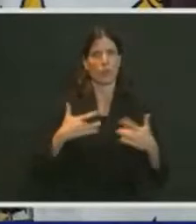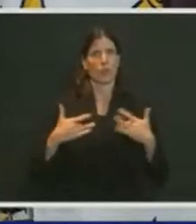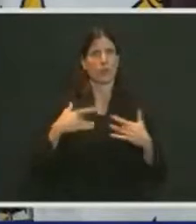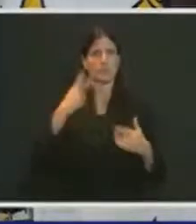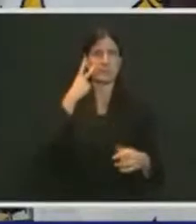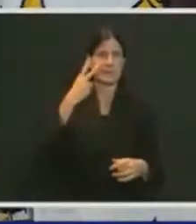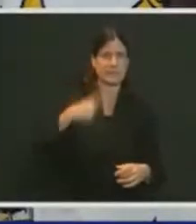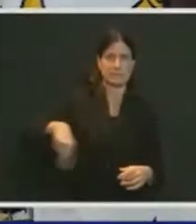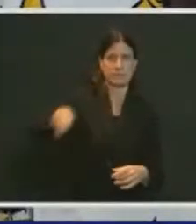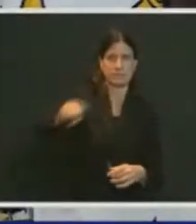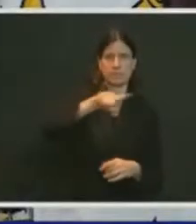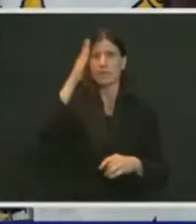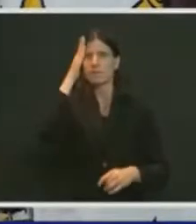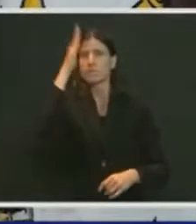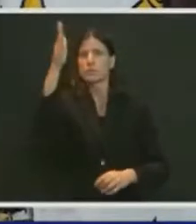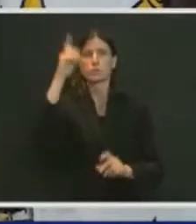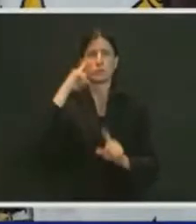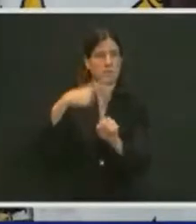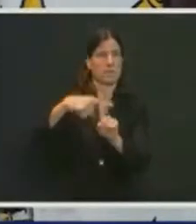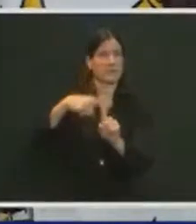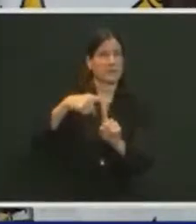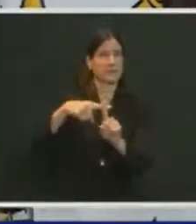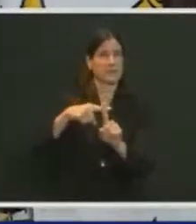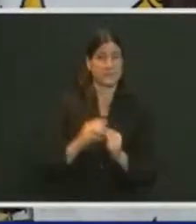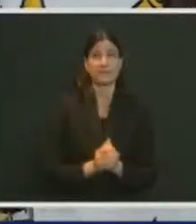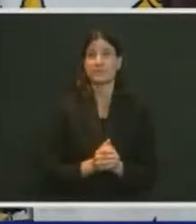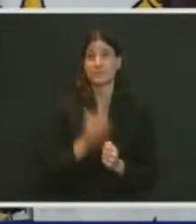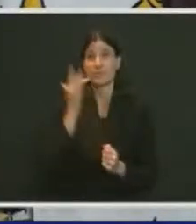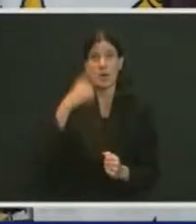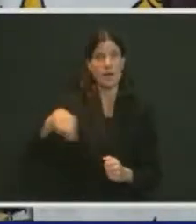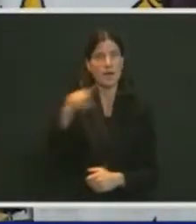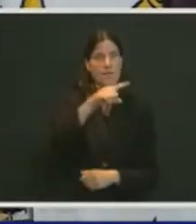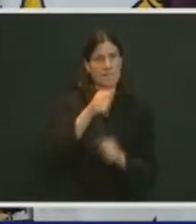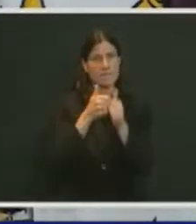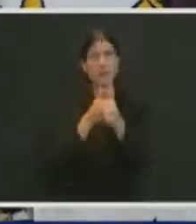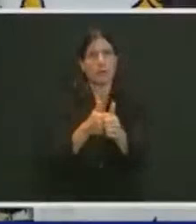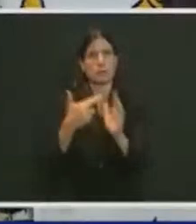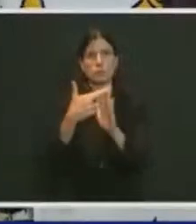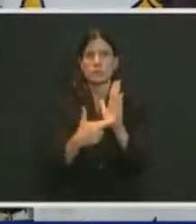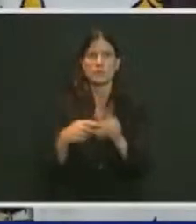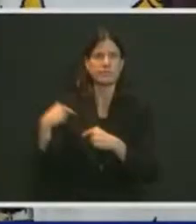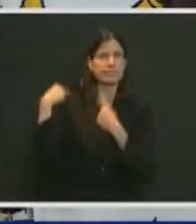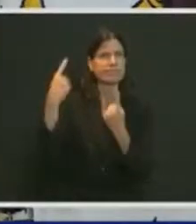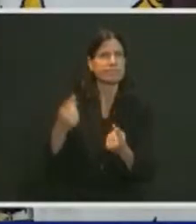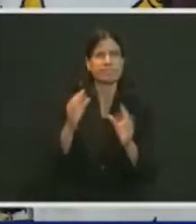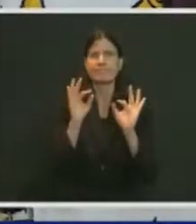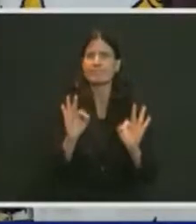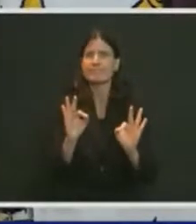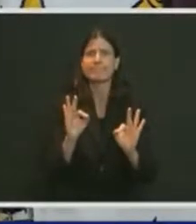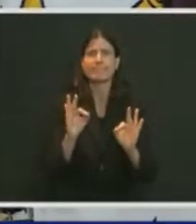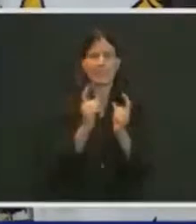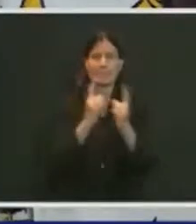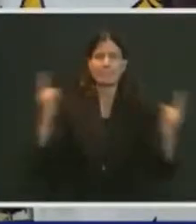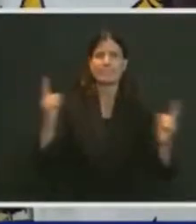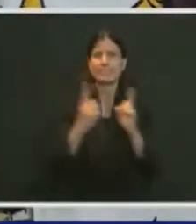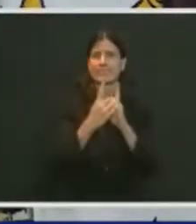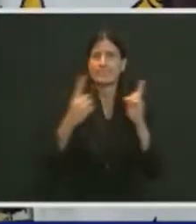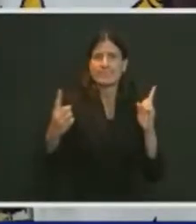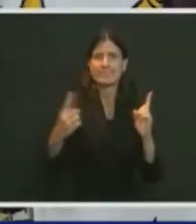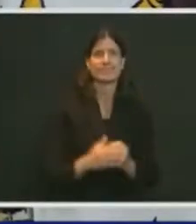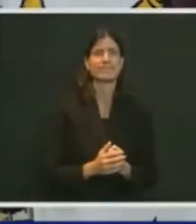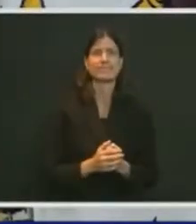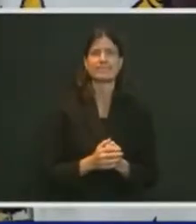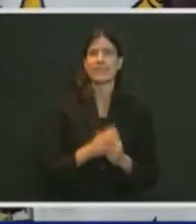Islanders are following the rules. By and large, we're seeing high compliance with social distancing, not a lot of congregating